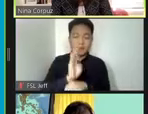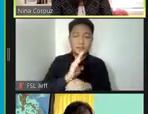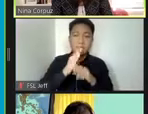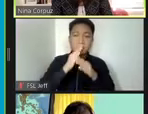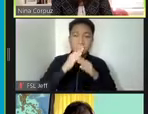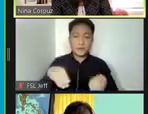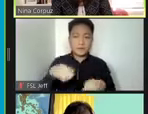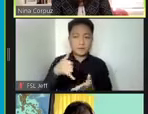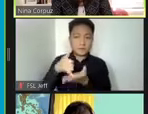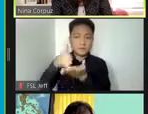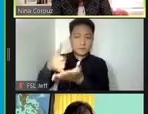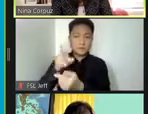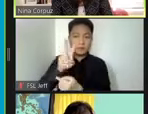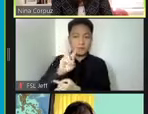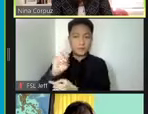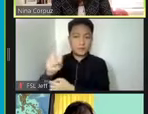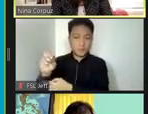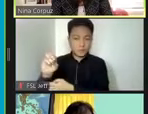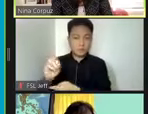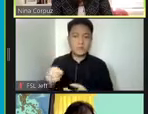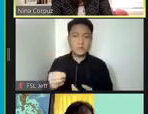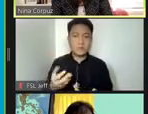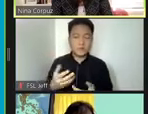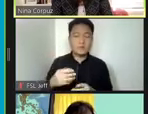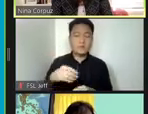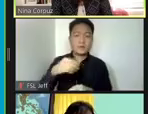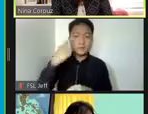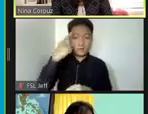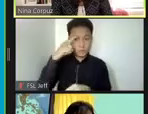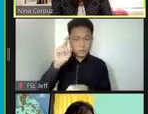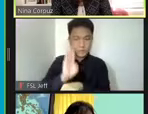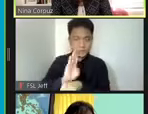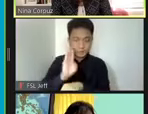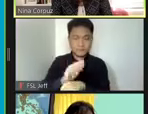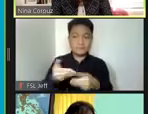Ms. Georgie Pantoja of Coffee for Peace.